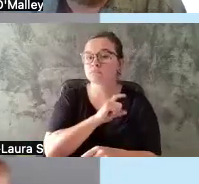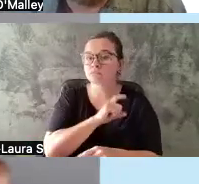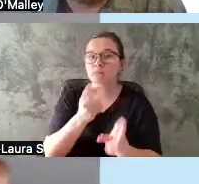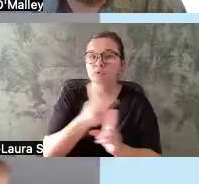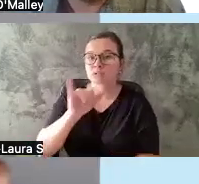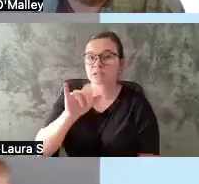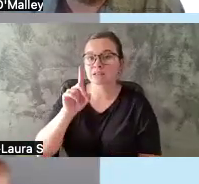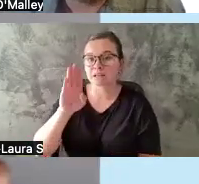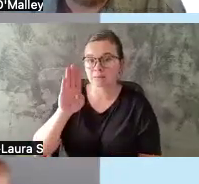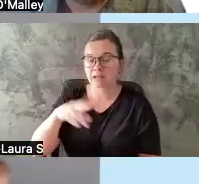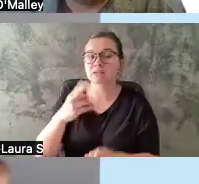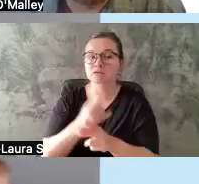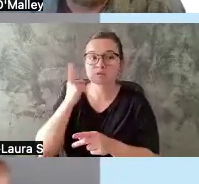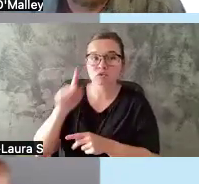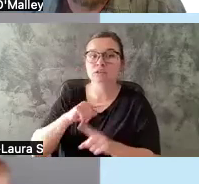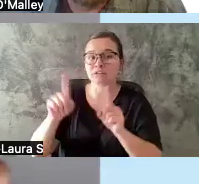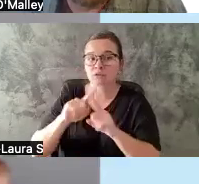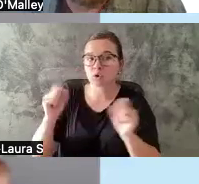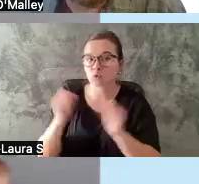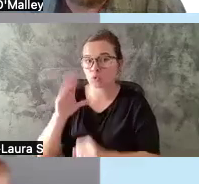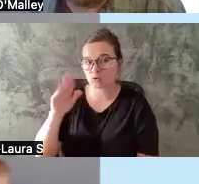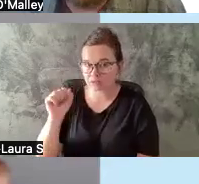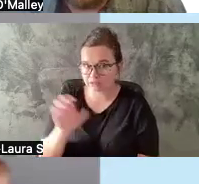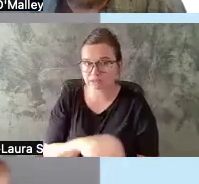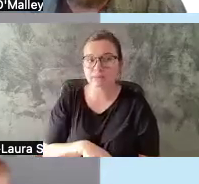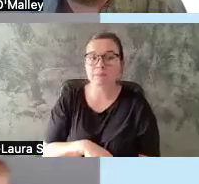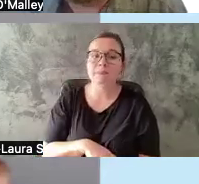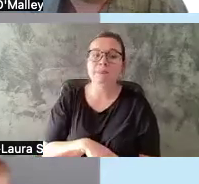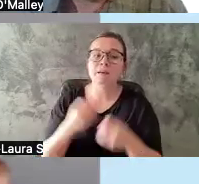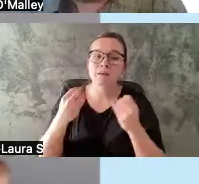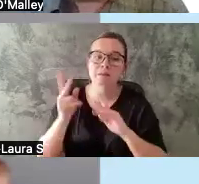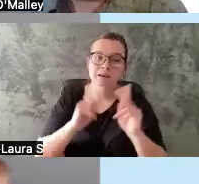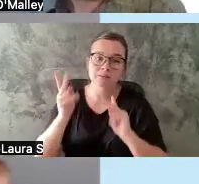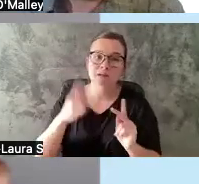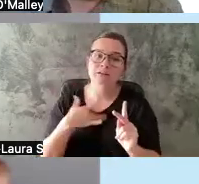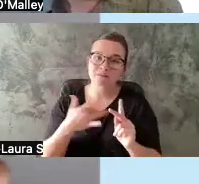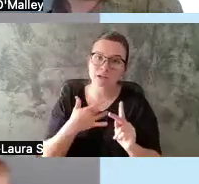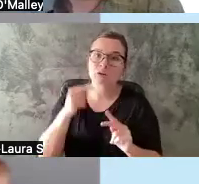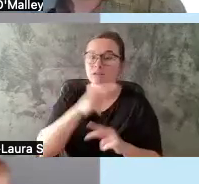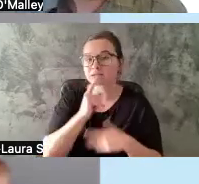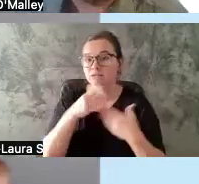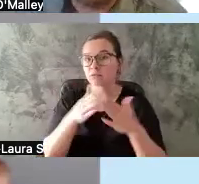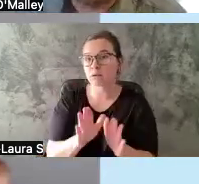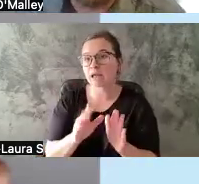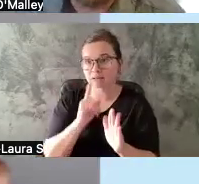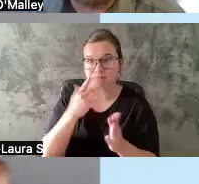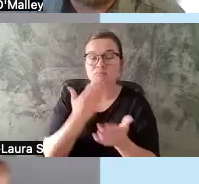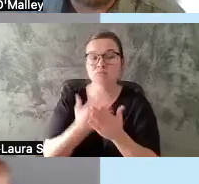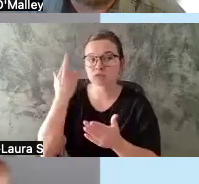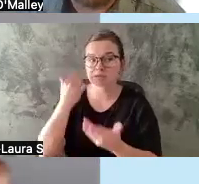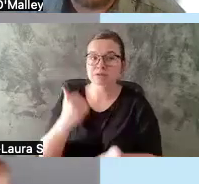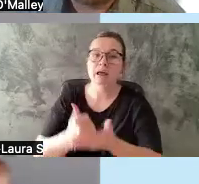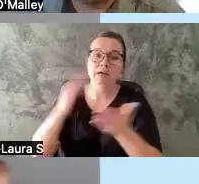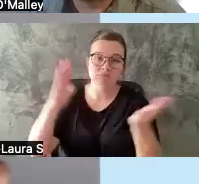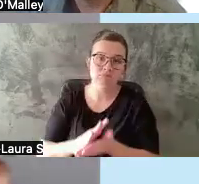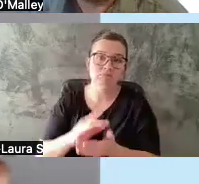database to make arrests in several other cold cases. And many people feel that, this is a method that's justified in their pursuit of solving